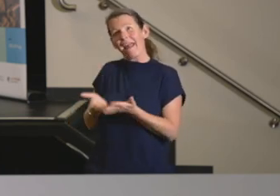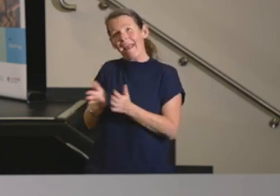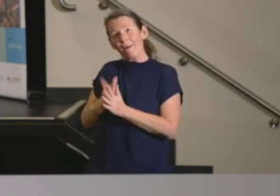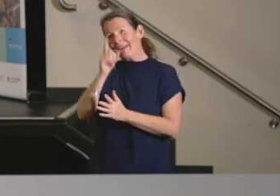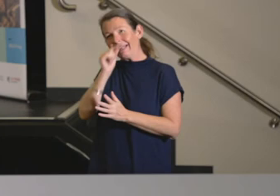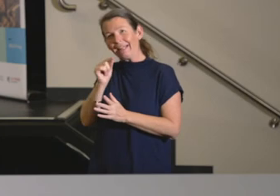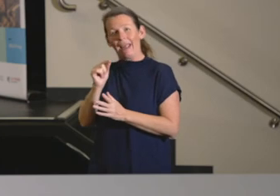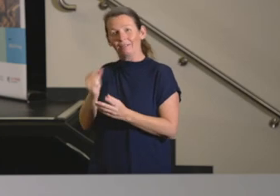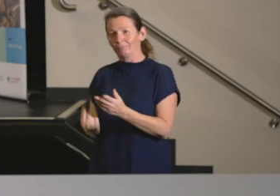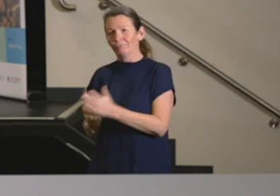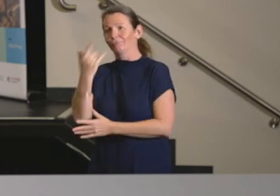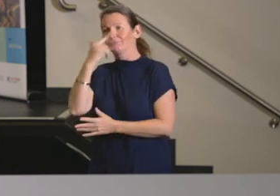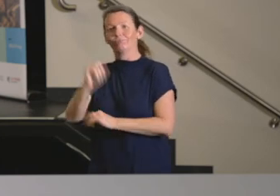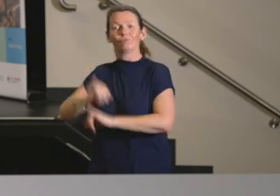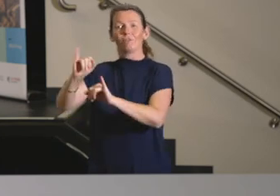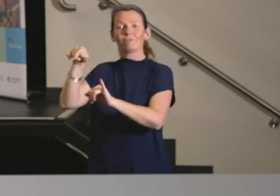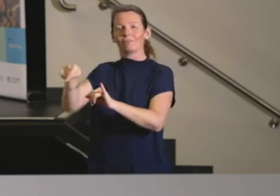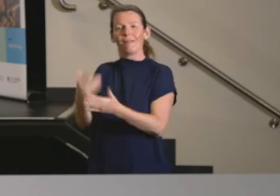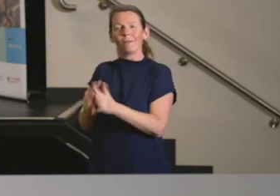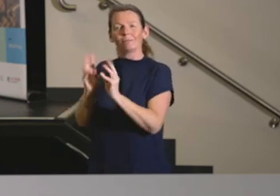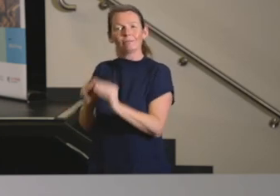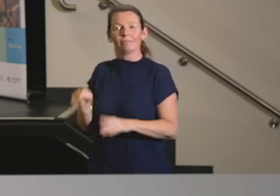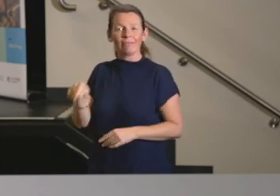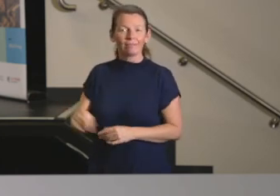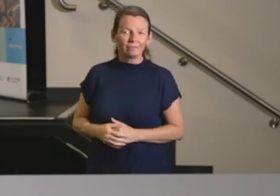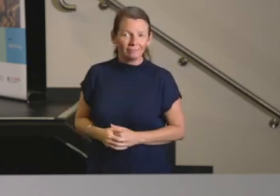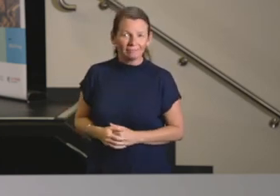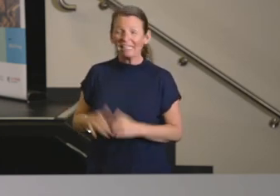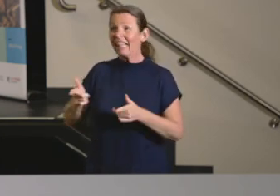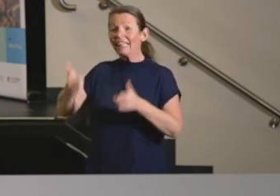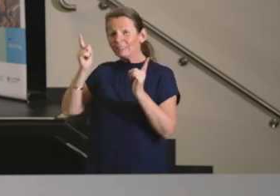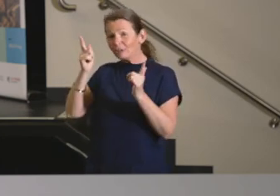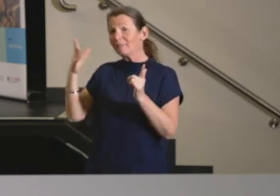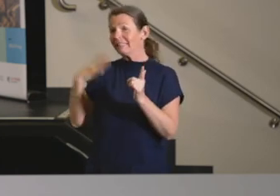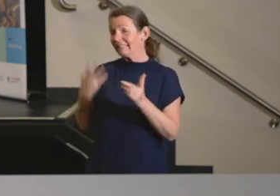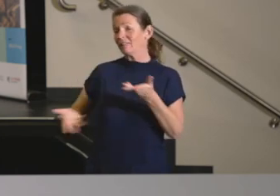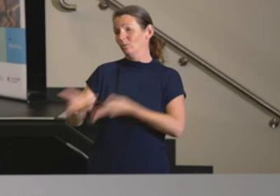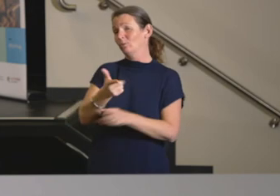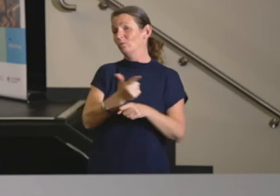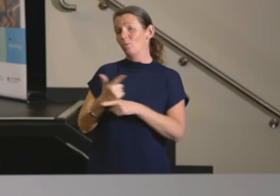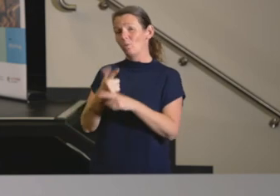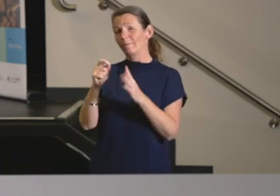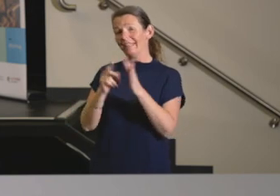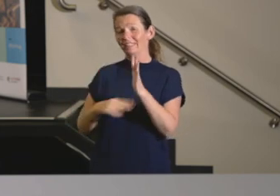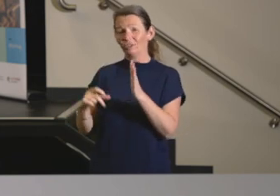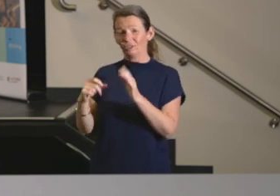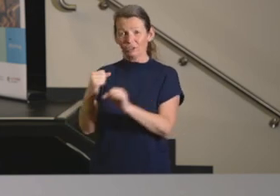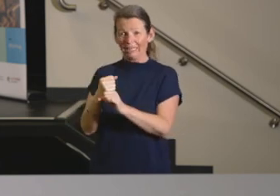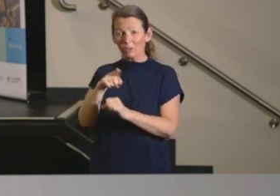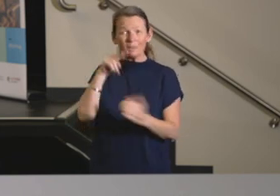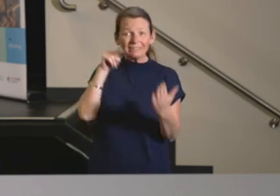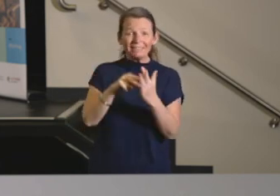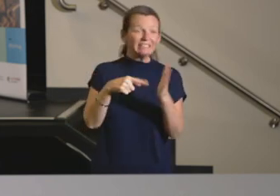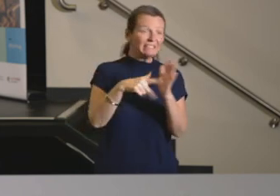that impending crisis. About leadership, dialogue in PNG, and what you've been seeing in the media,